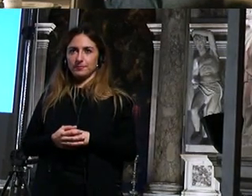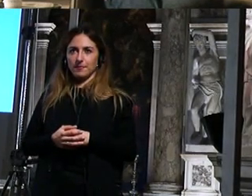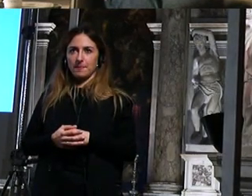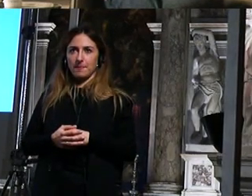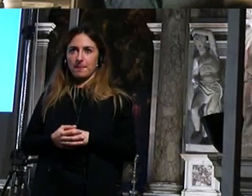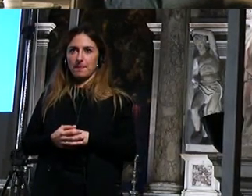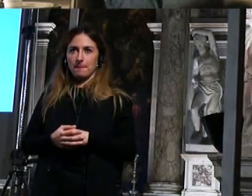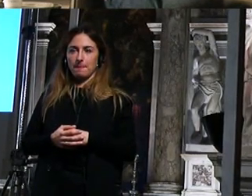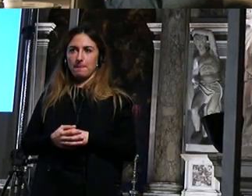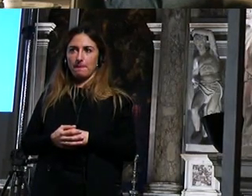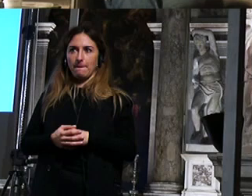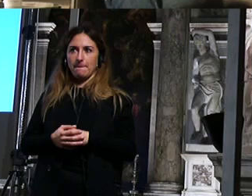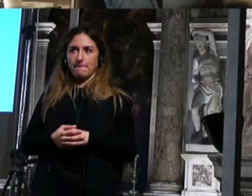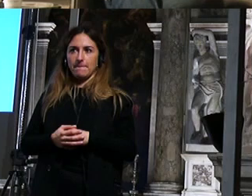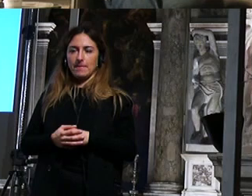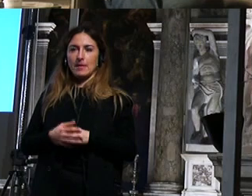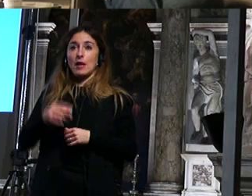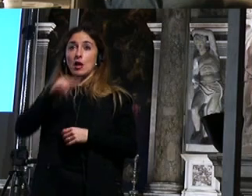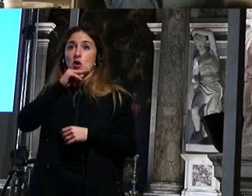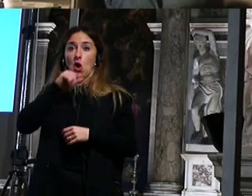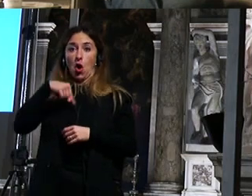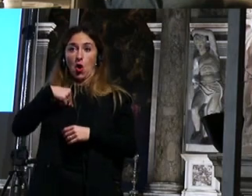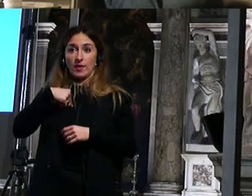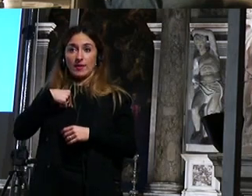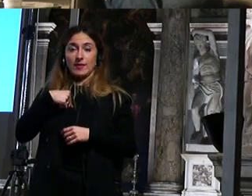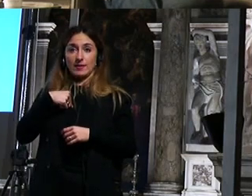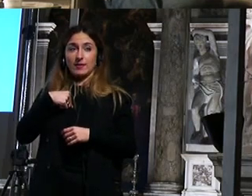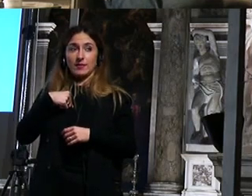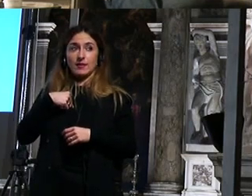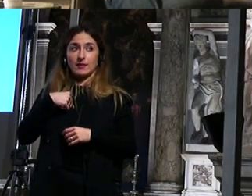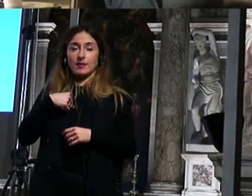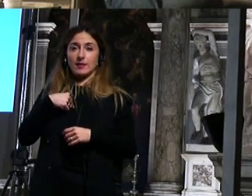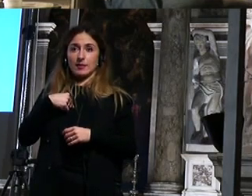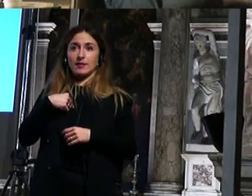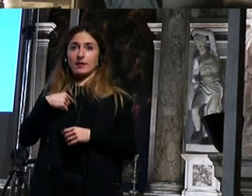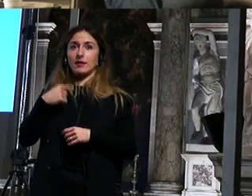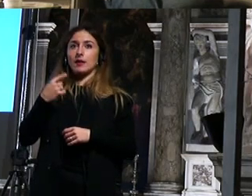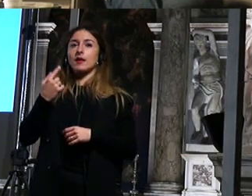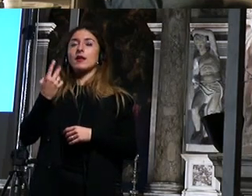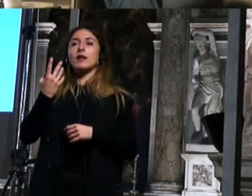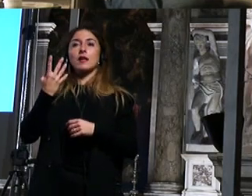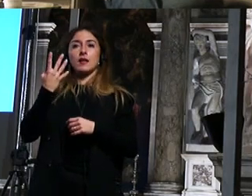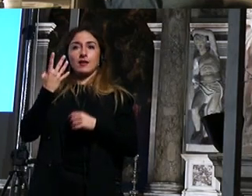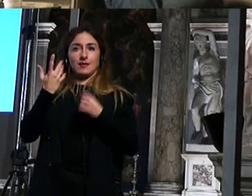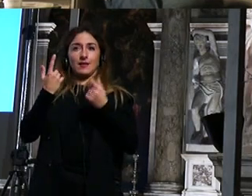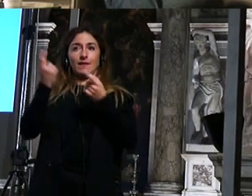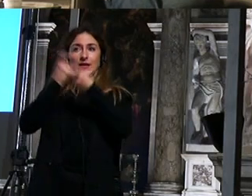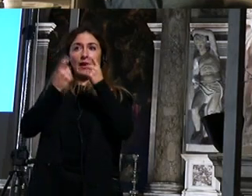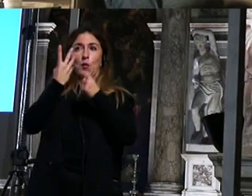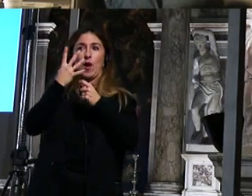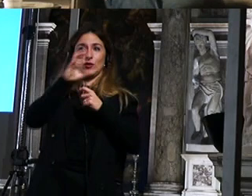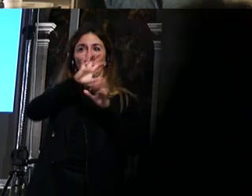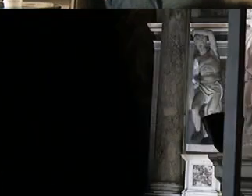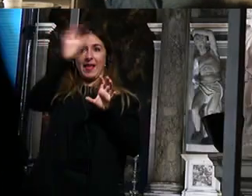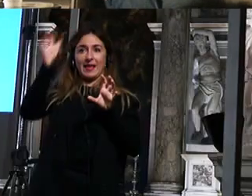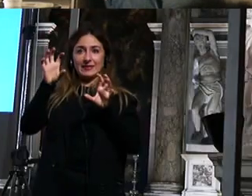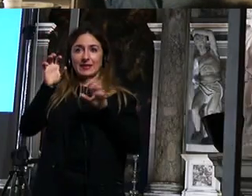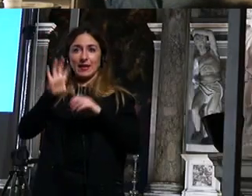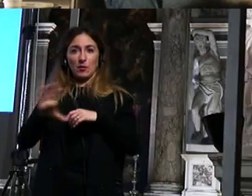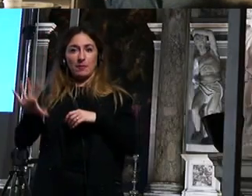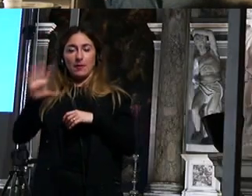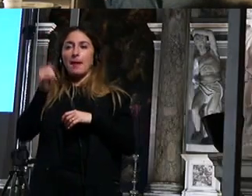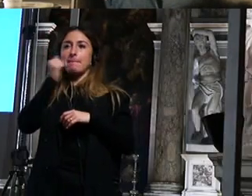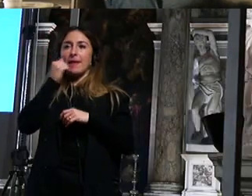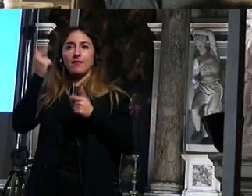experience, my grandparents were from four different countries in Europe, and my mom was from London, and my dad grew up in Tel Aviv. I don't have any sense of this